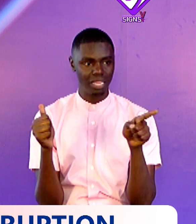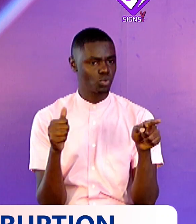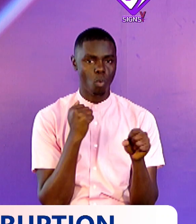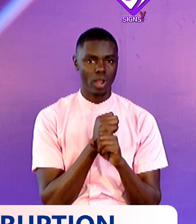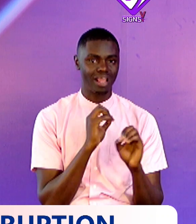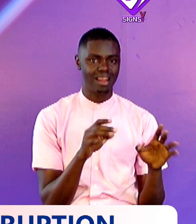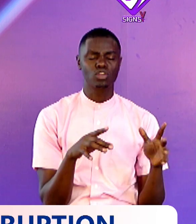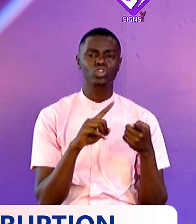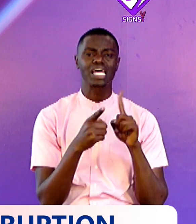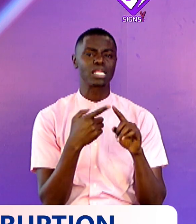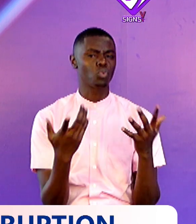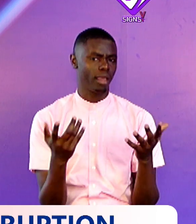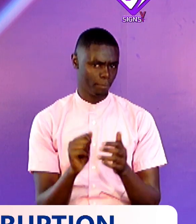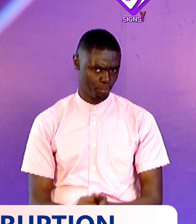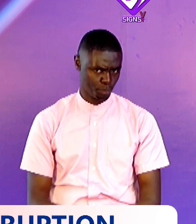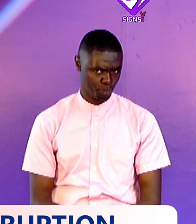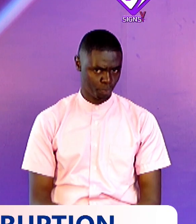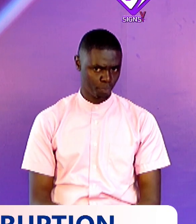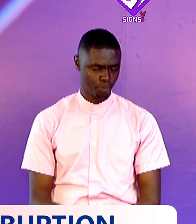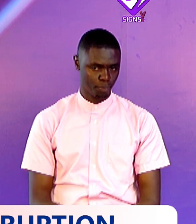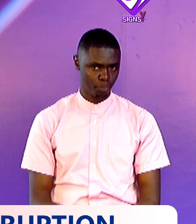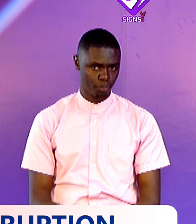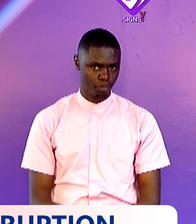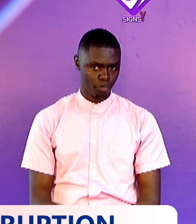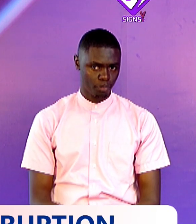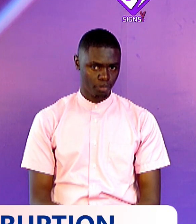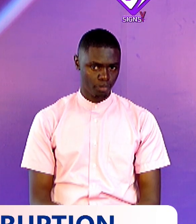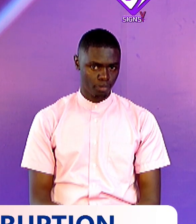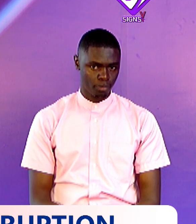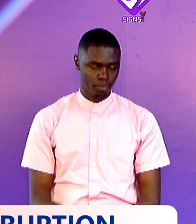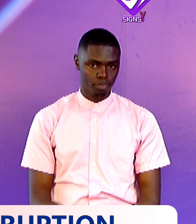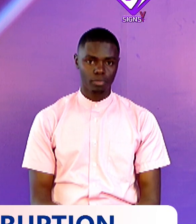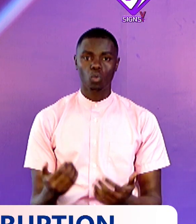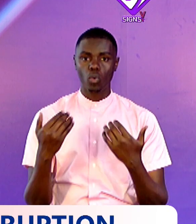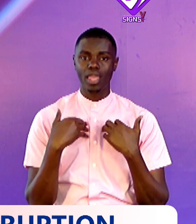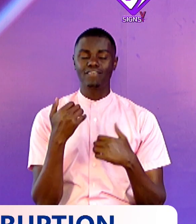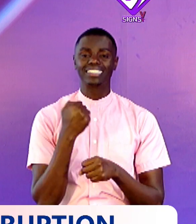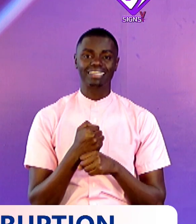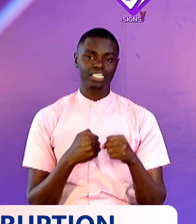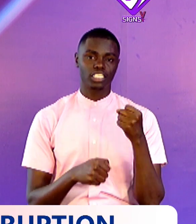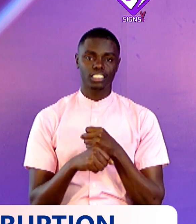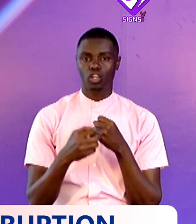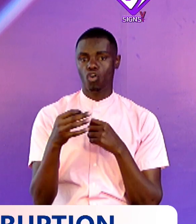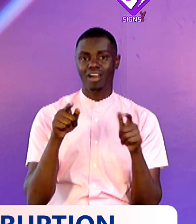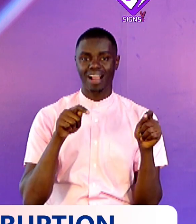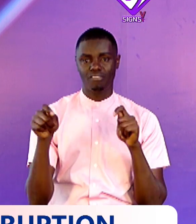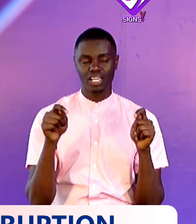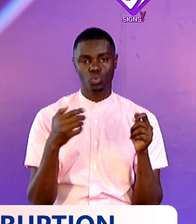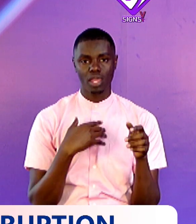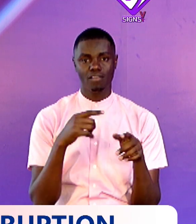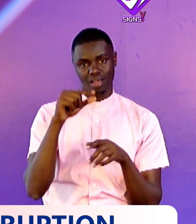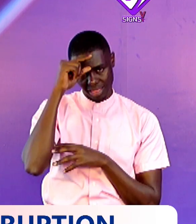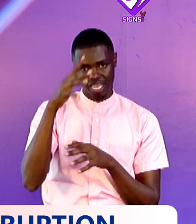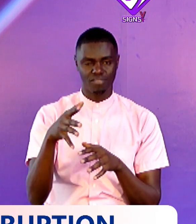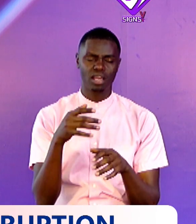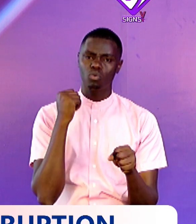working? Mr. Jonah, just very quickly. Right. We have structures of governance. We have the governor who should be